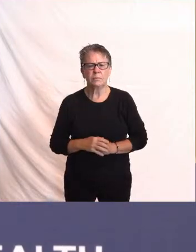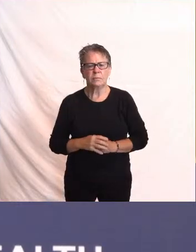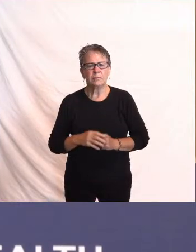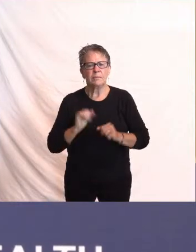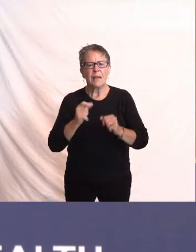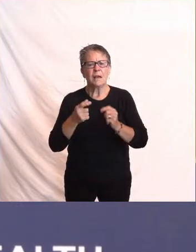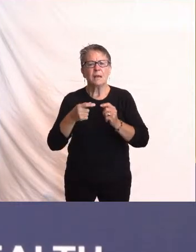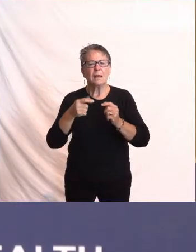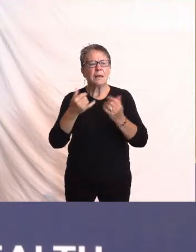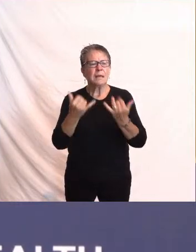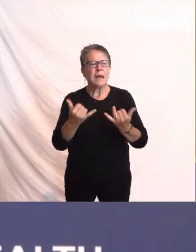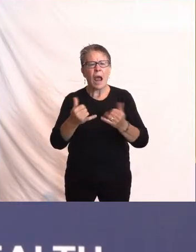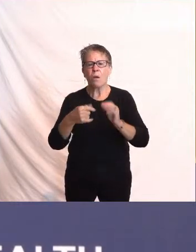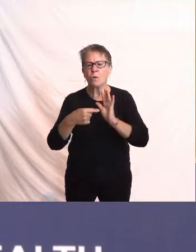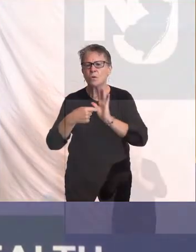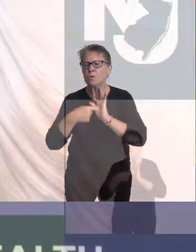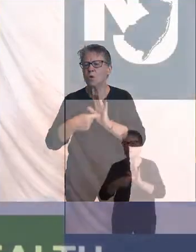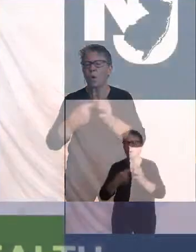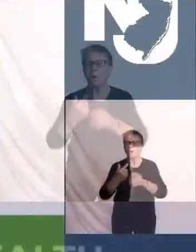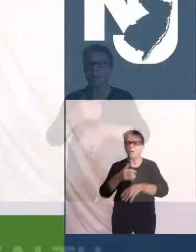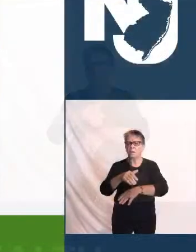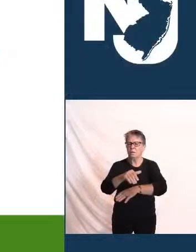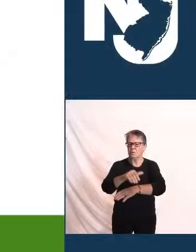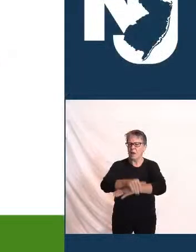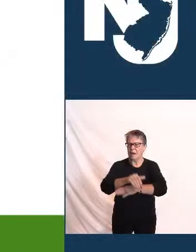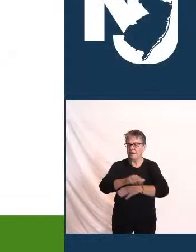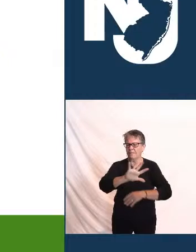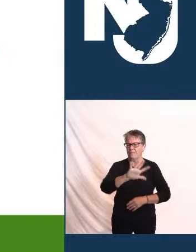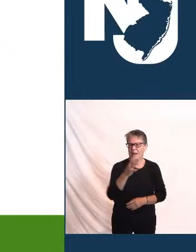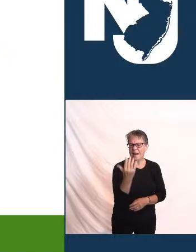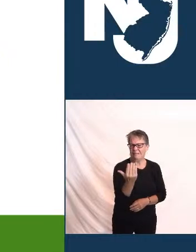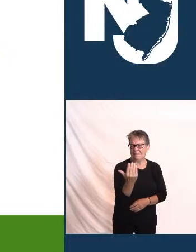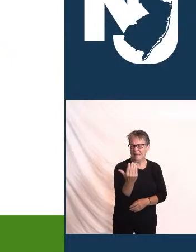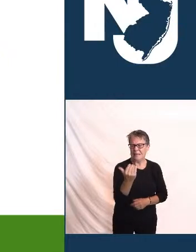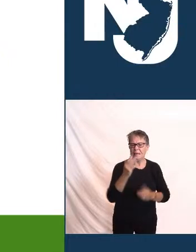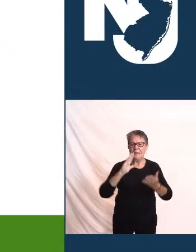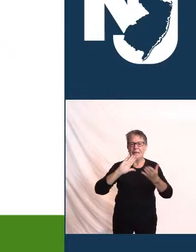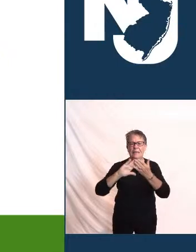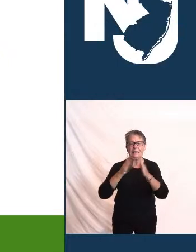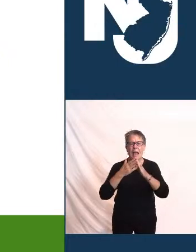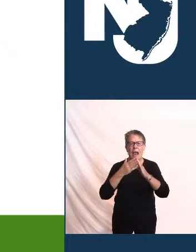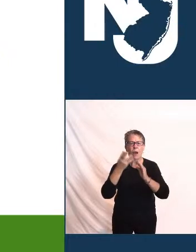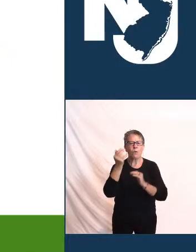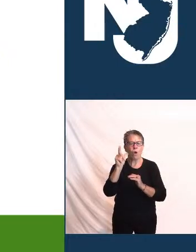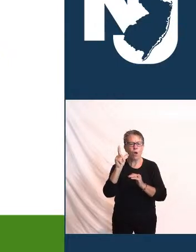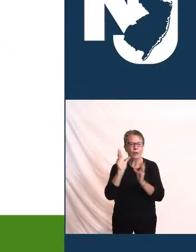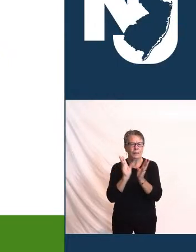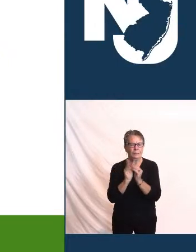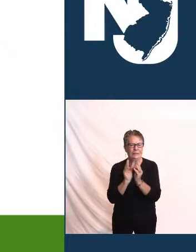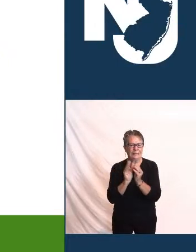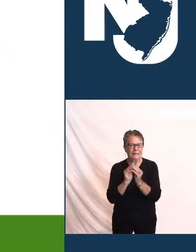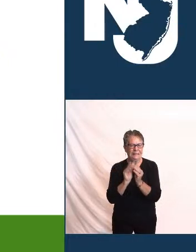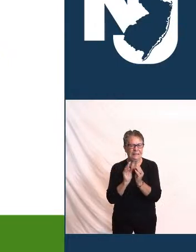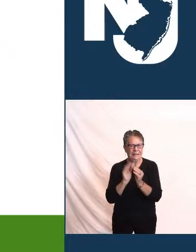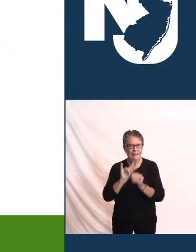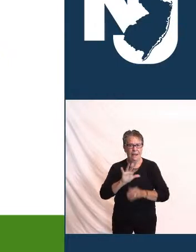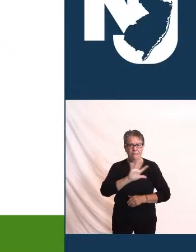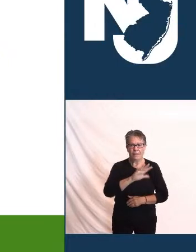on the town hall, thank you for that. You can see down below bit.ly/IDA Town Hall is how you get on it.